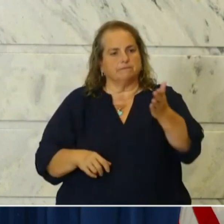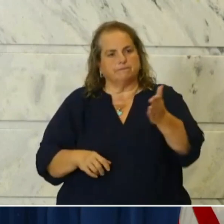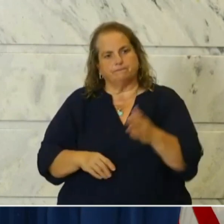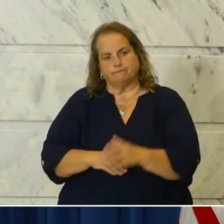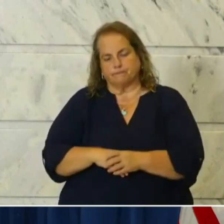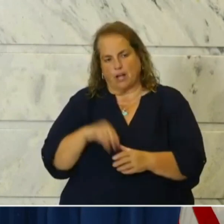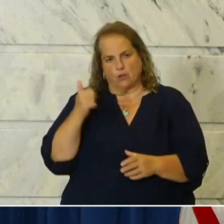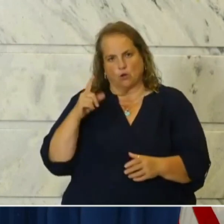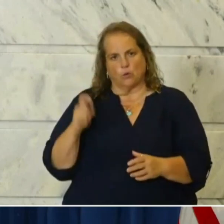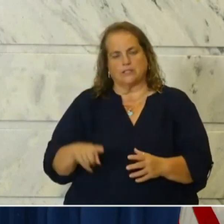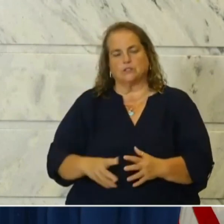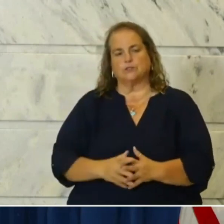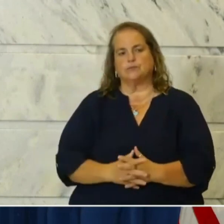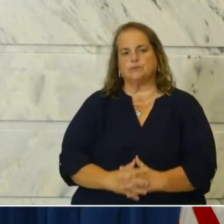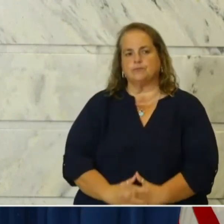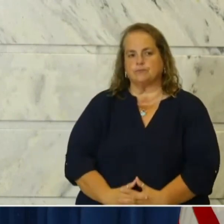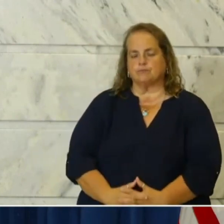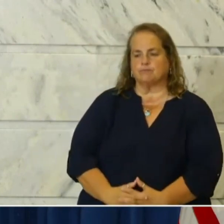take